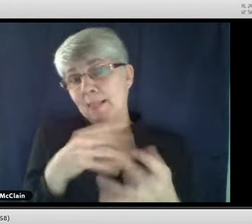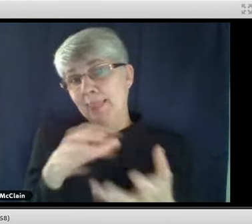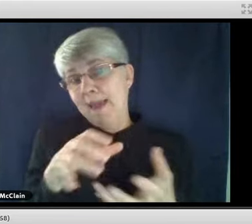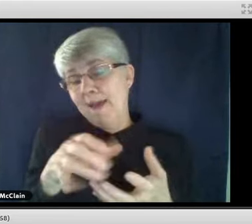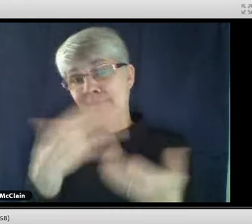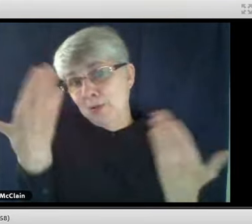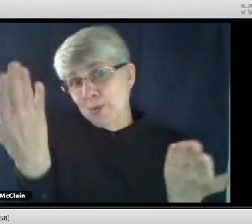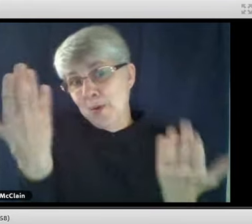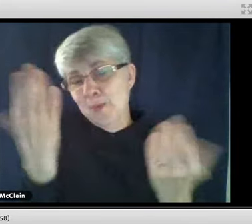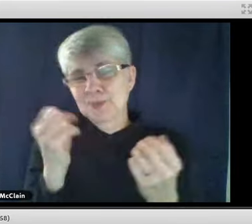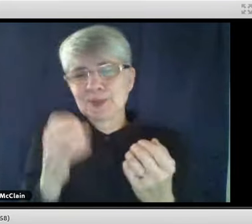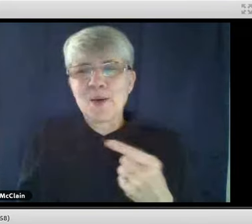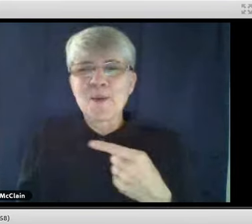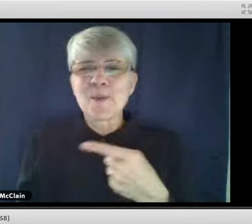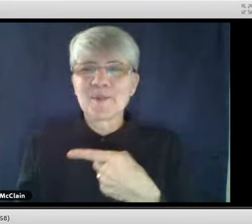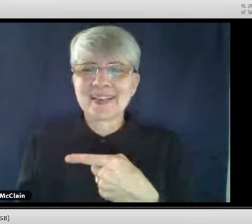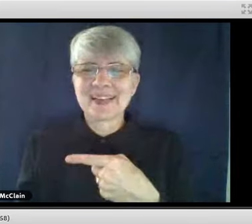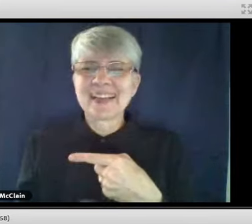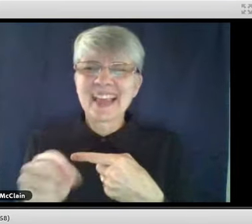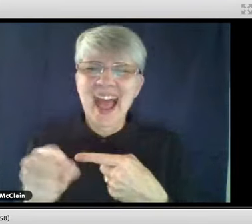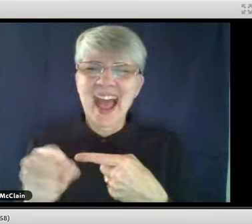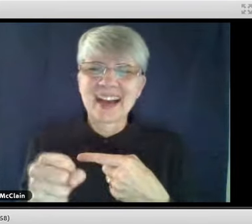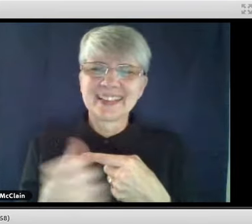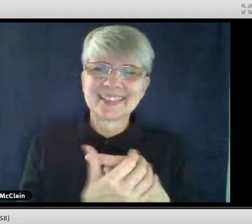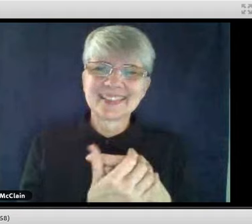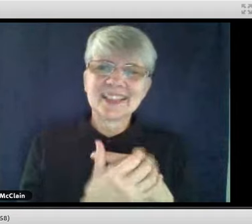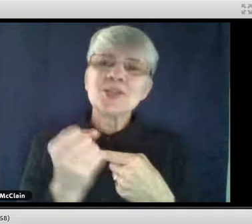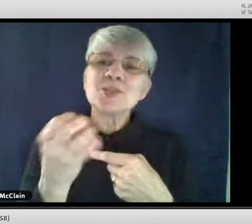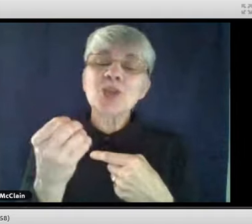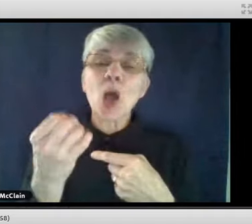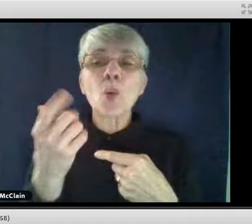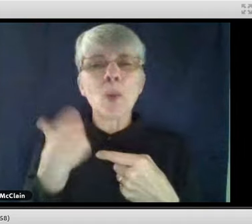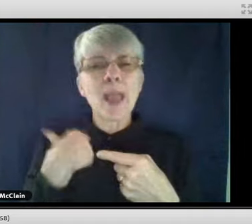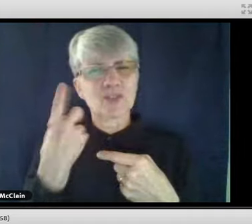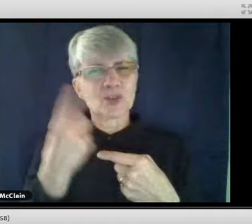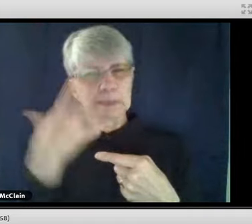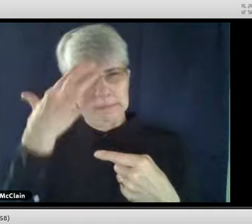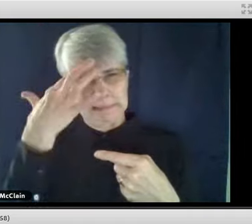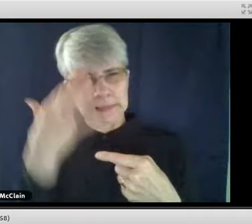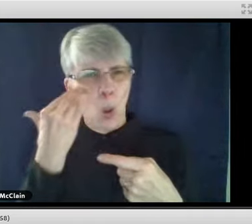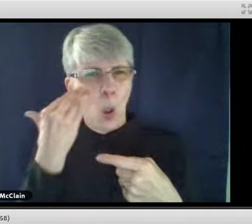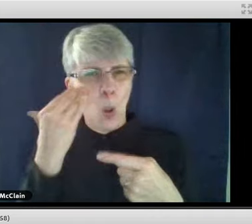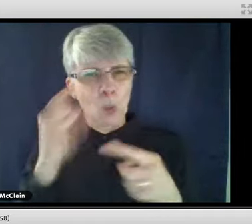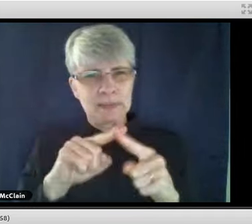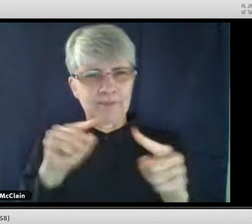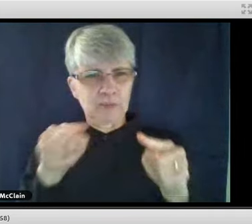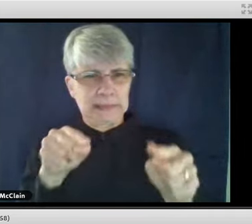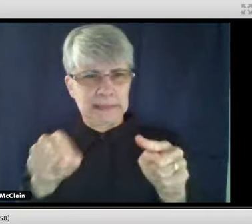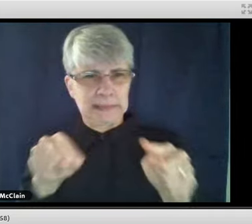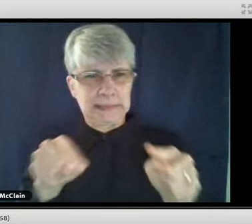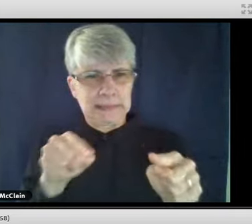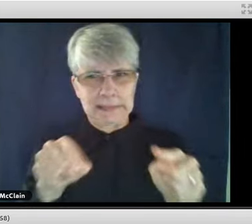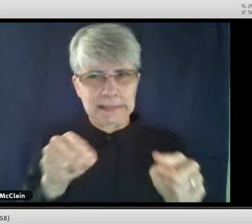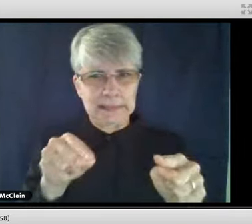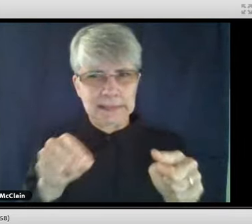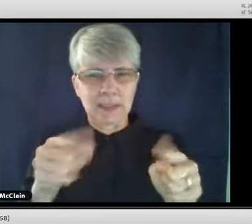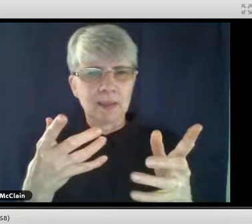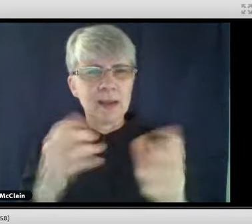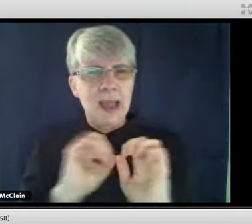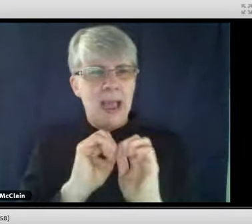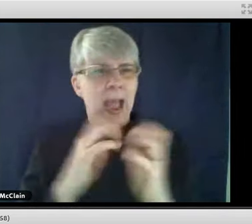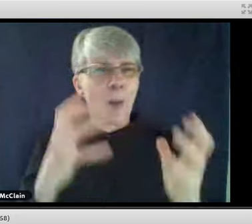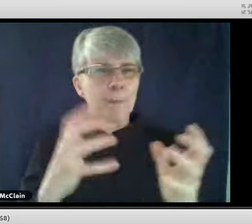right? So, yeah. Right, so we have to kind of make that distinction as kind of what how